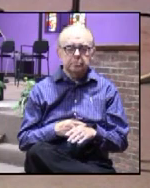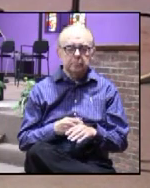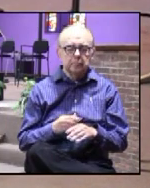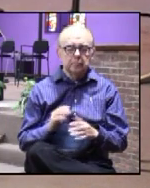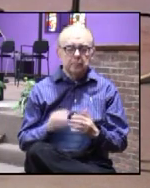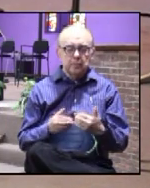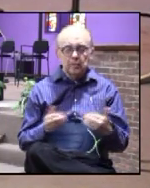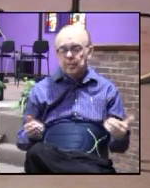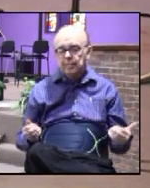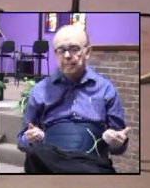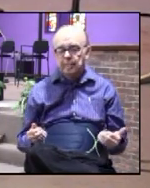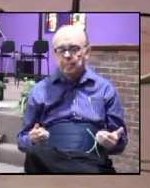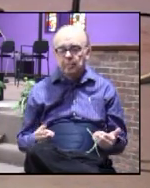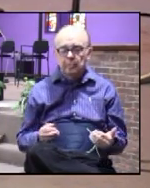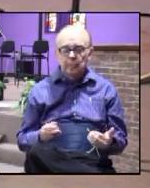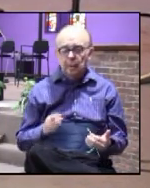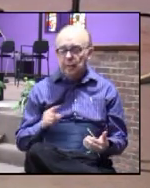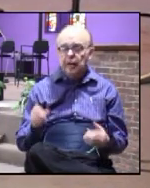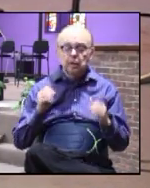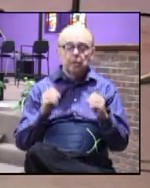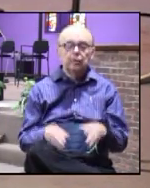become divided is they lose the focus.